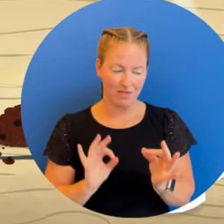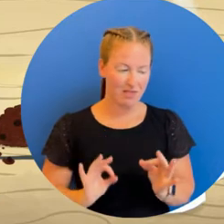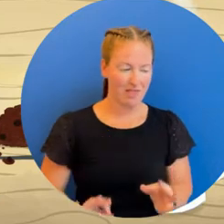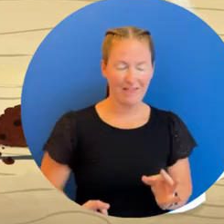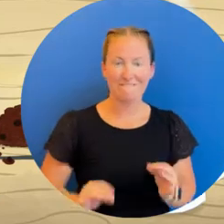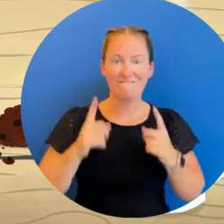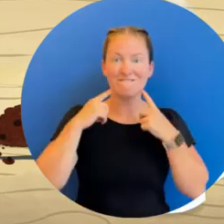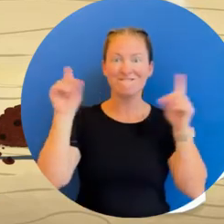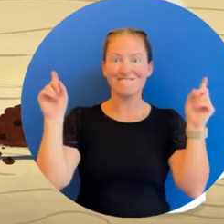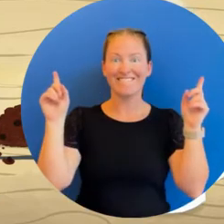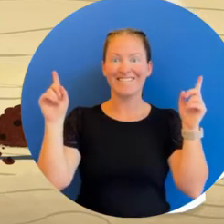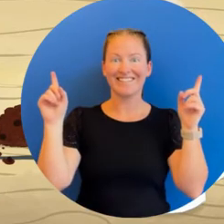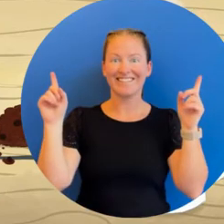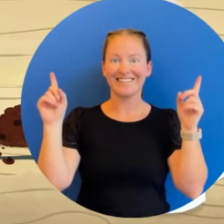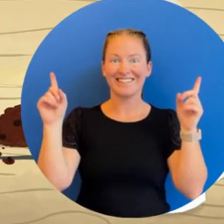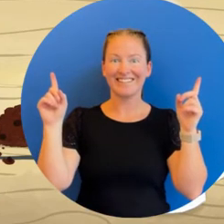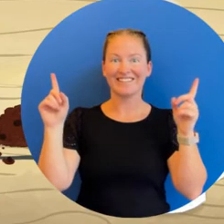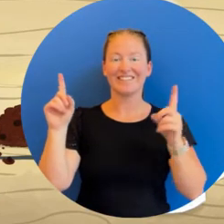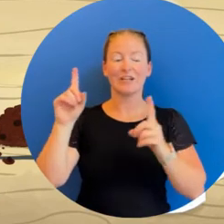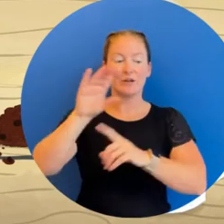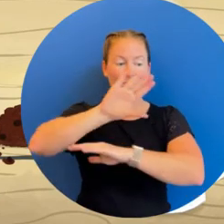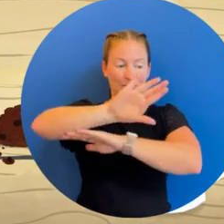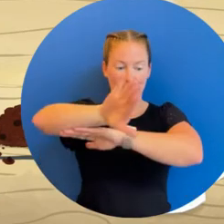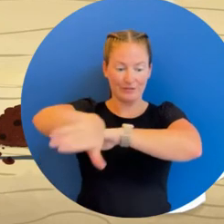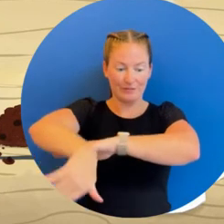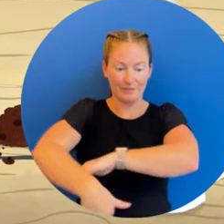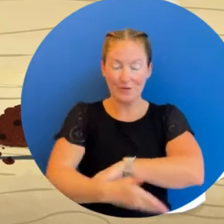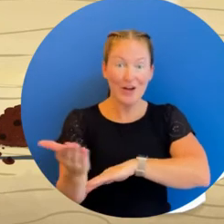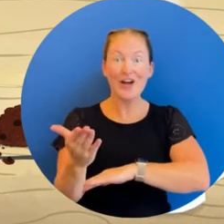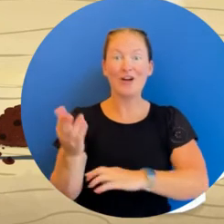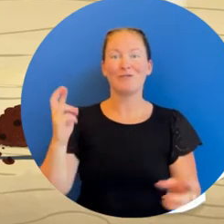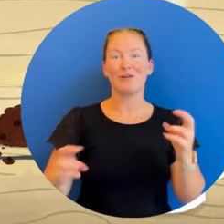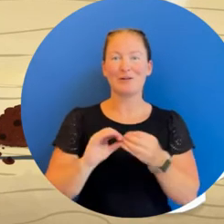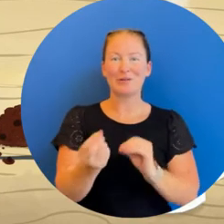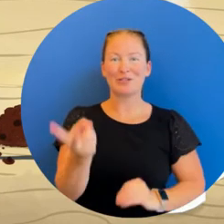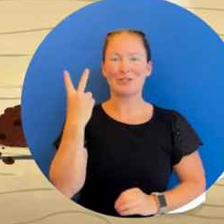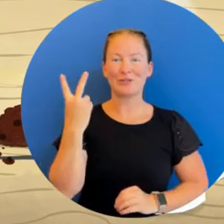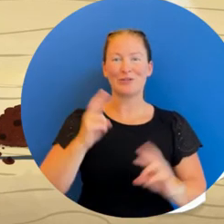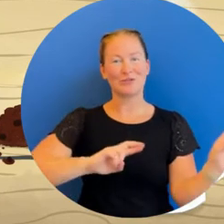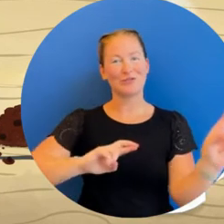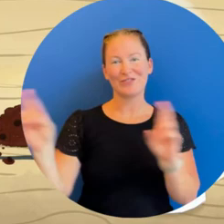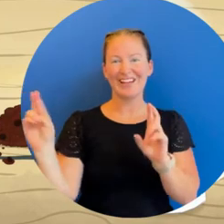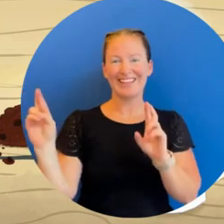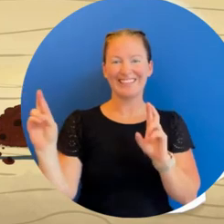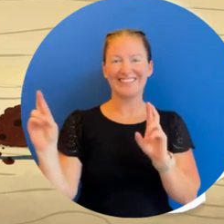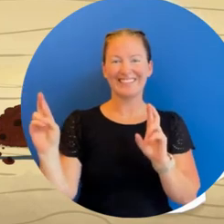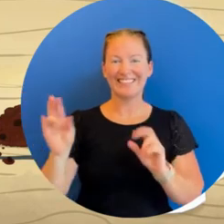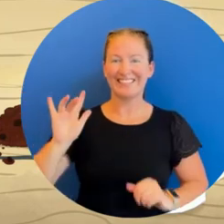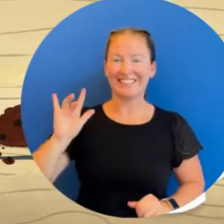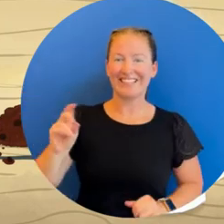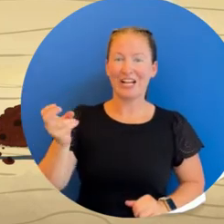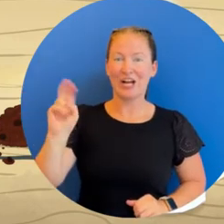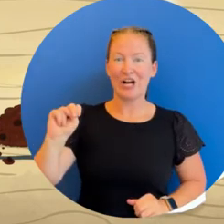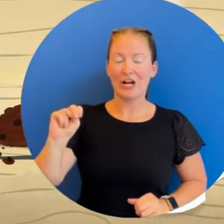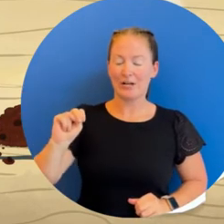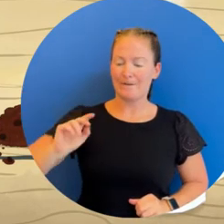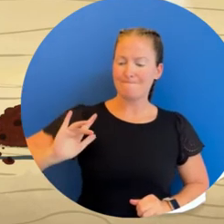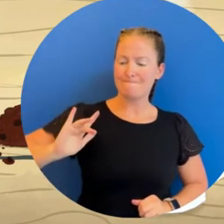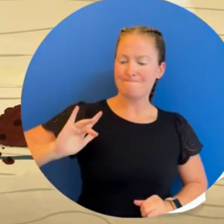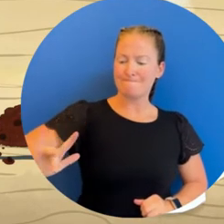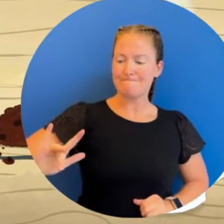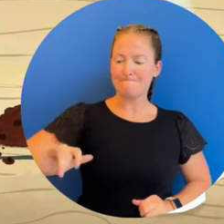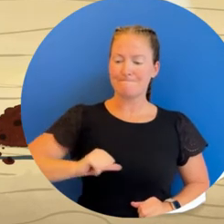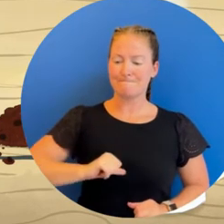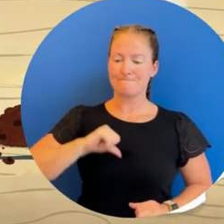her invention, she'd surely invest. So by dawn, Robot 2 was effective and ready. The on button pressed, with